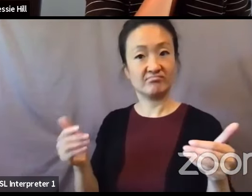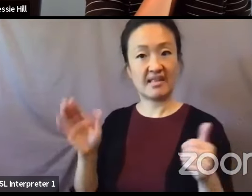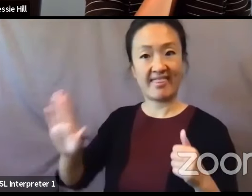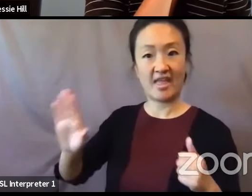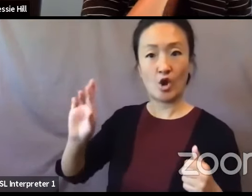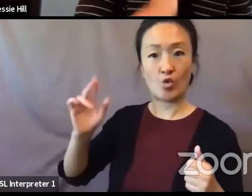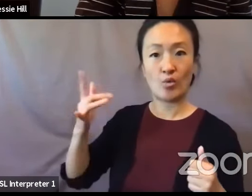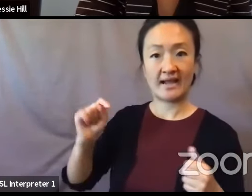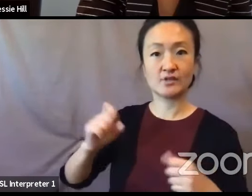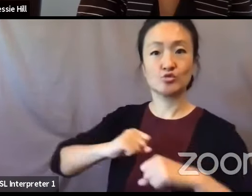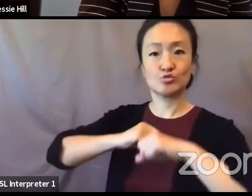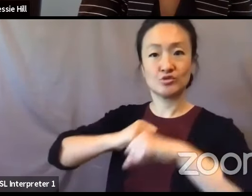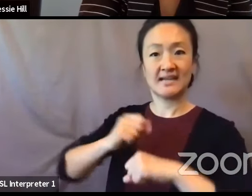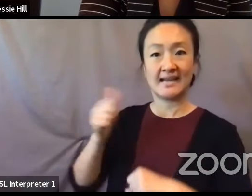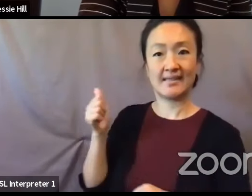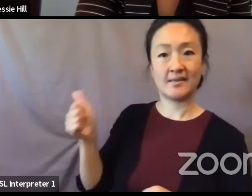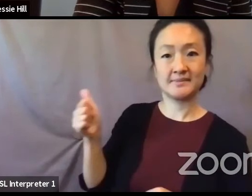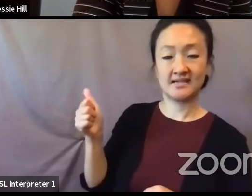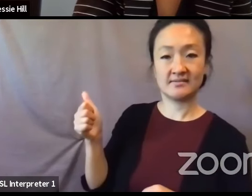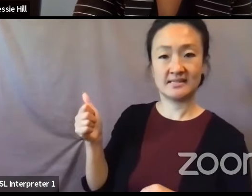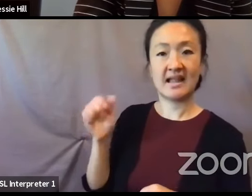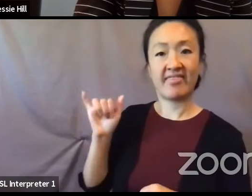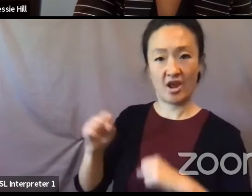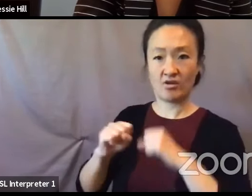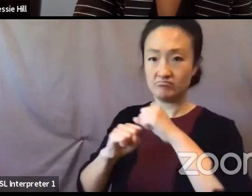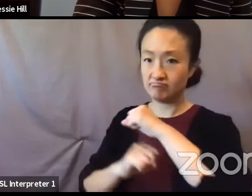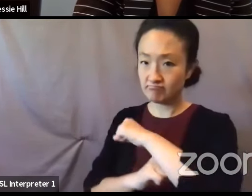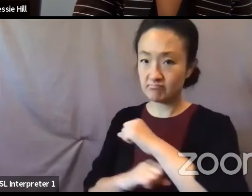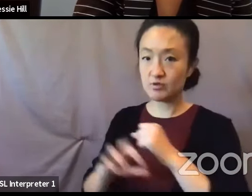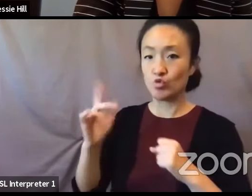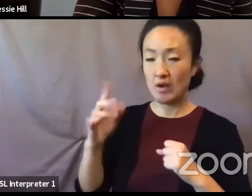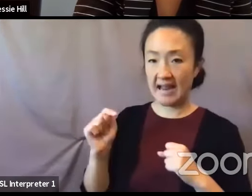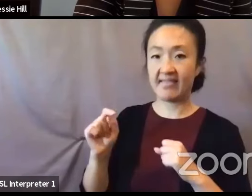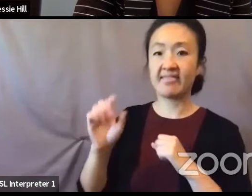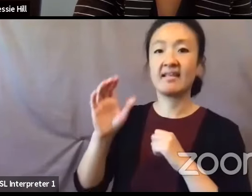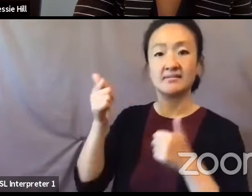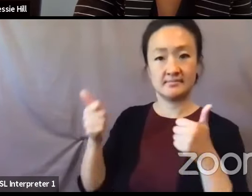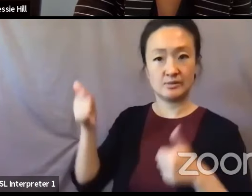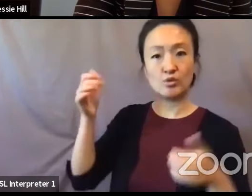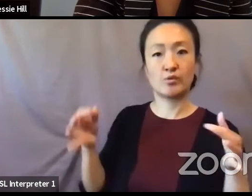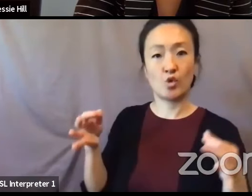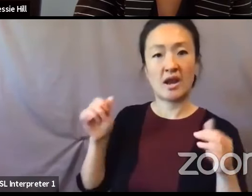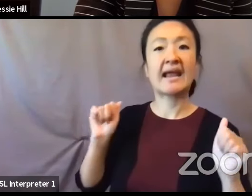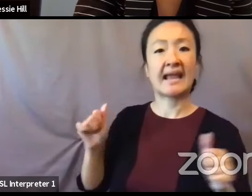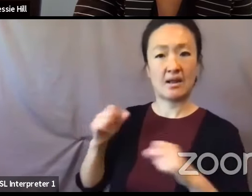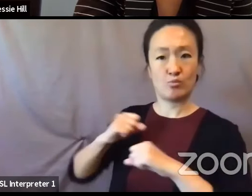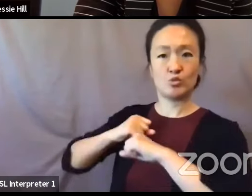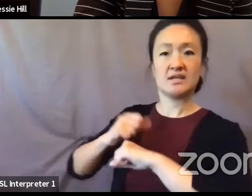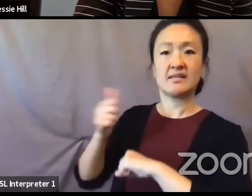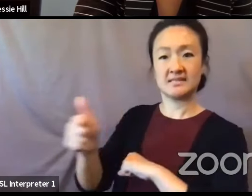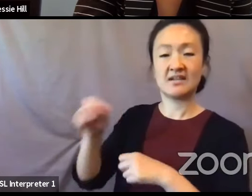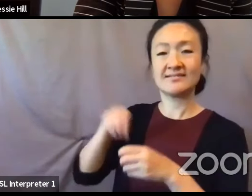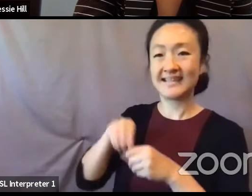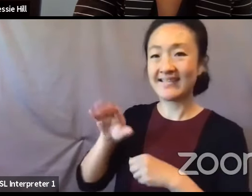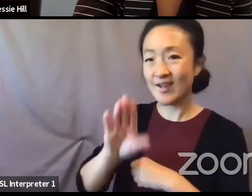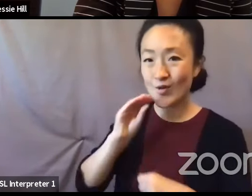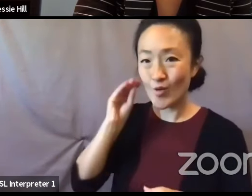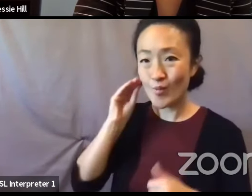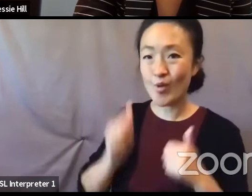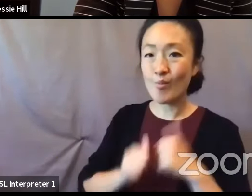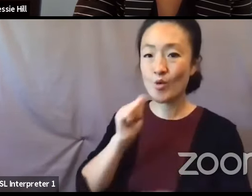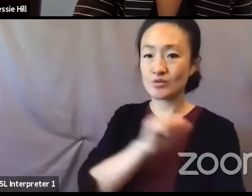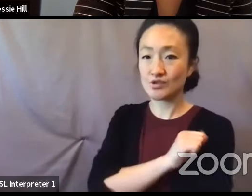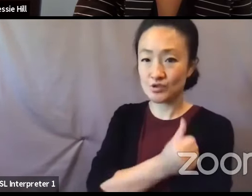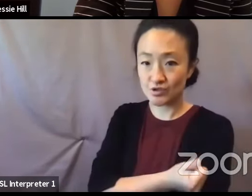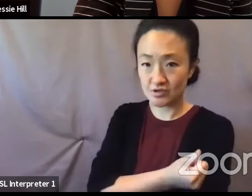Their fundamental right, as the Supreme Court has said, to protect themselves in their home. In most jurisdictions in the United States, under the Castle